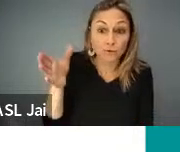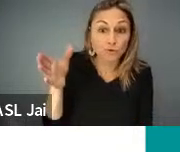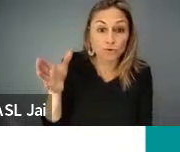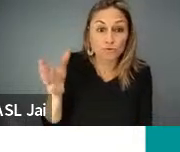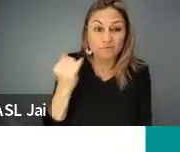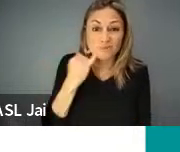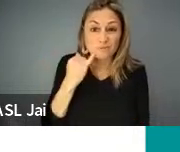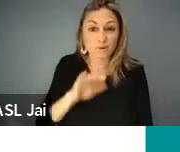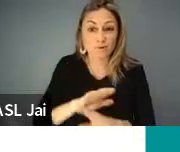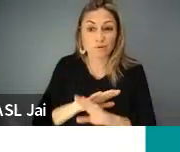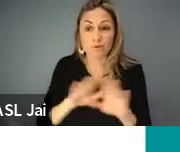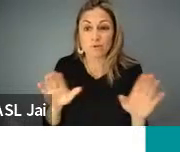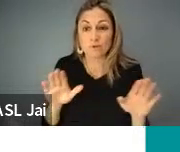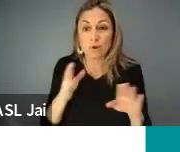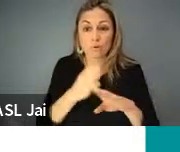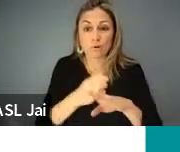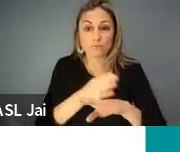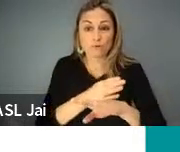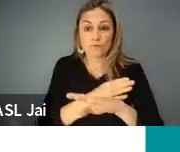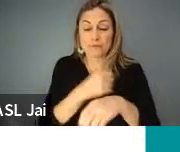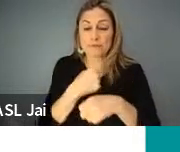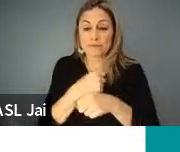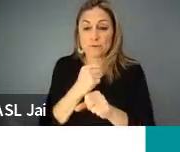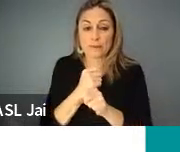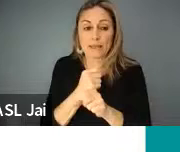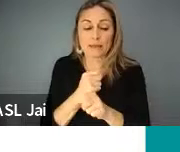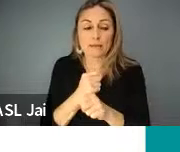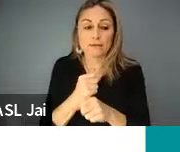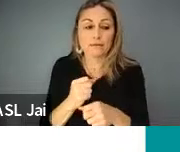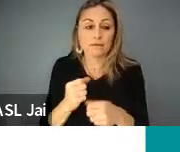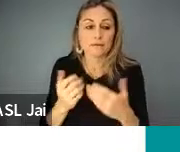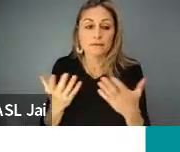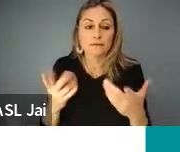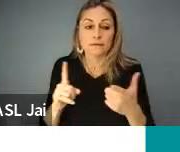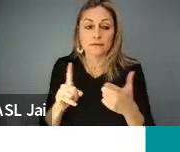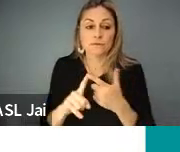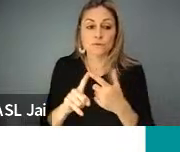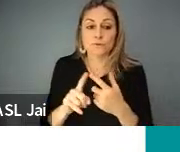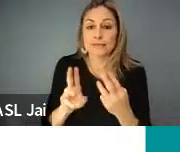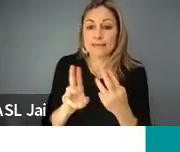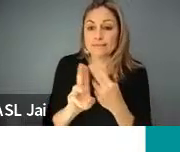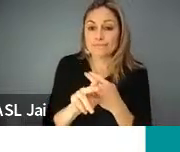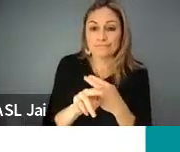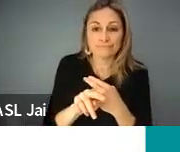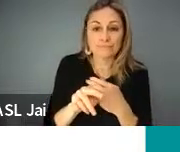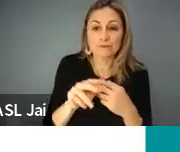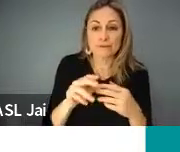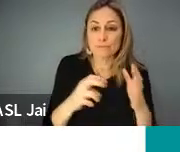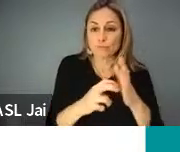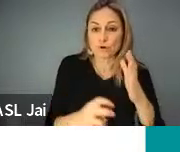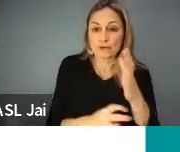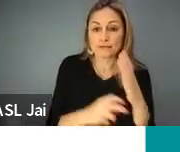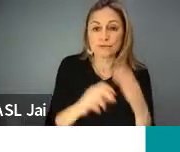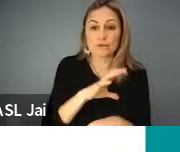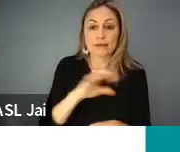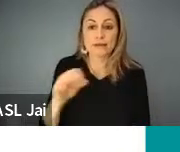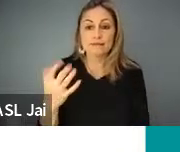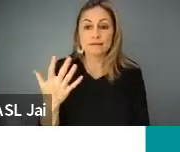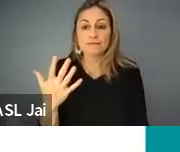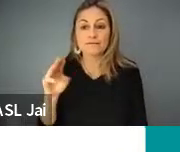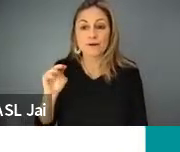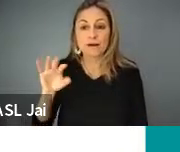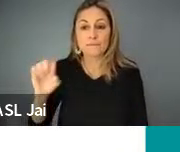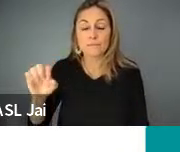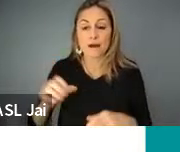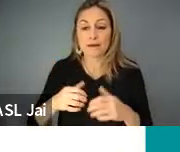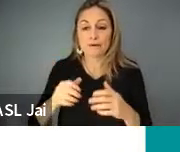no improvements are made to the interstate bridge and the 5-mile corridor that we're